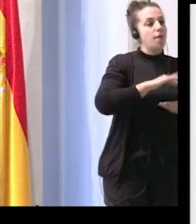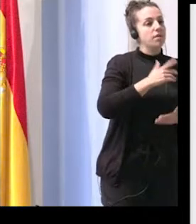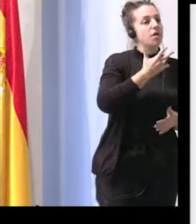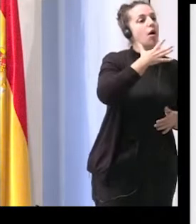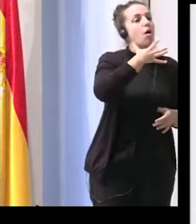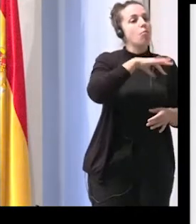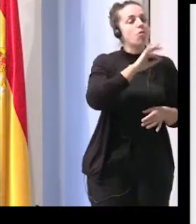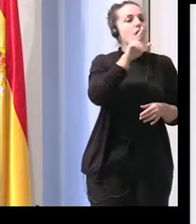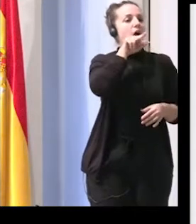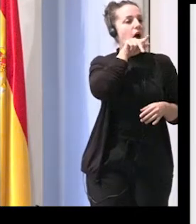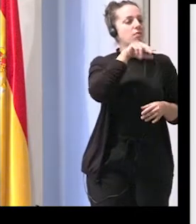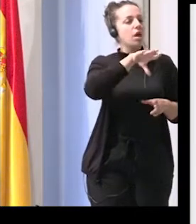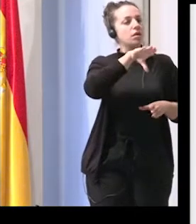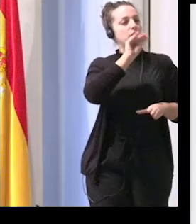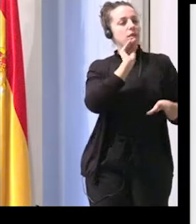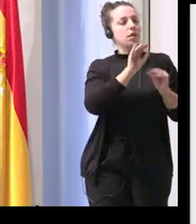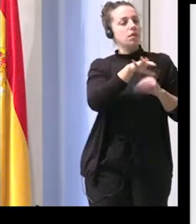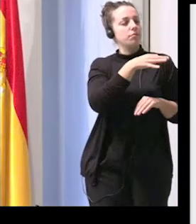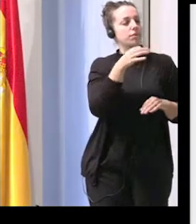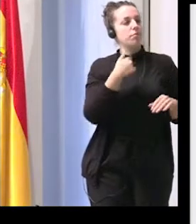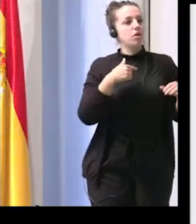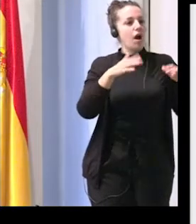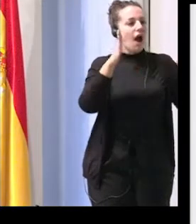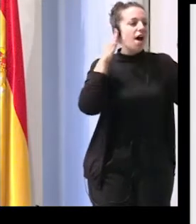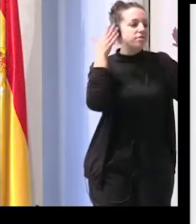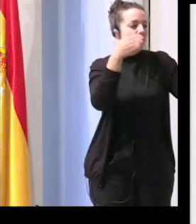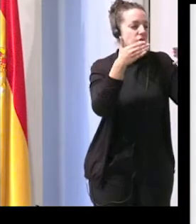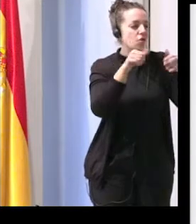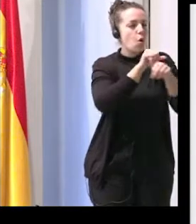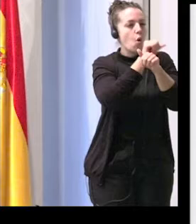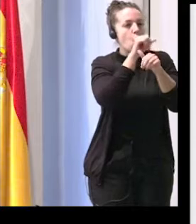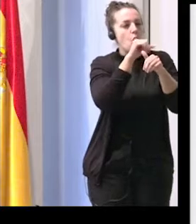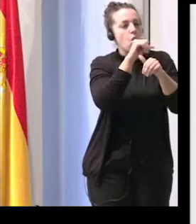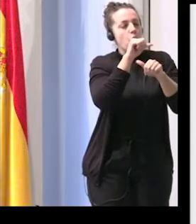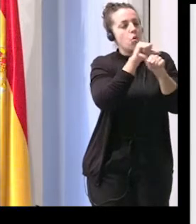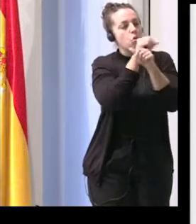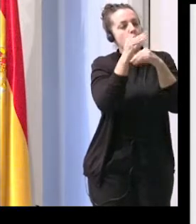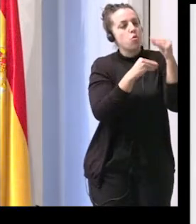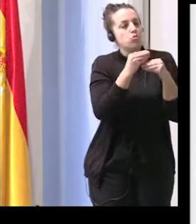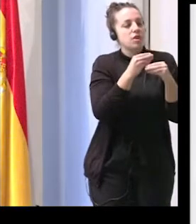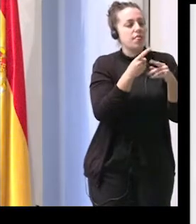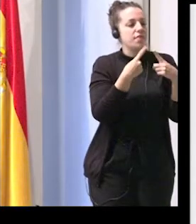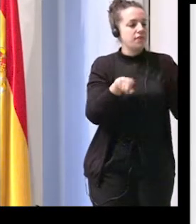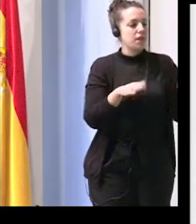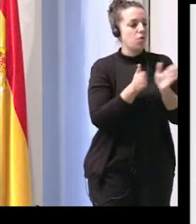attentional areas differently than their peers, reflecting, we think, the challenges that they have